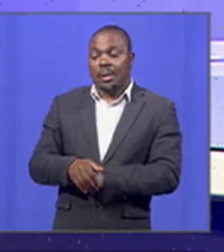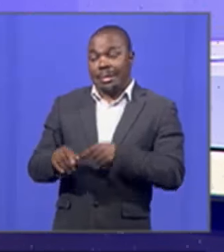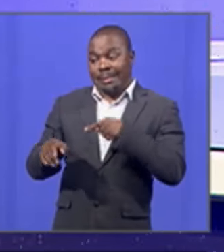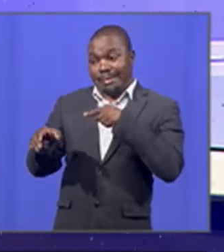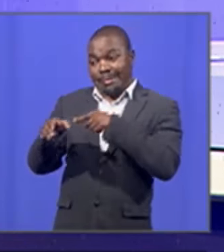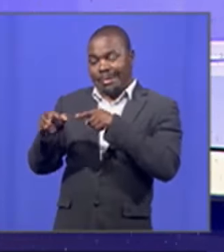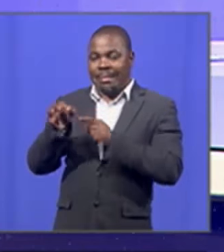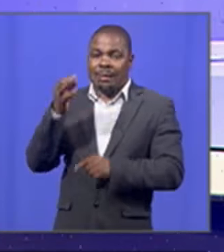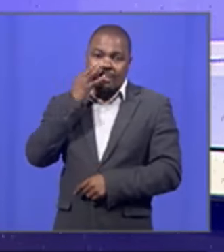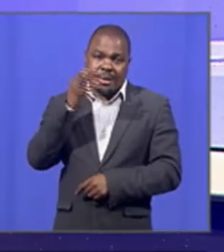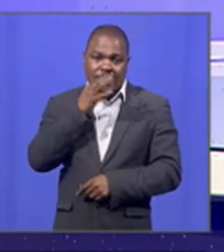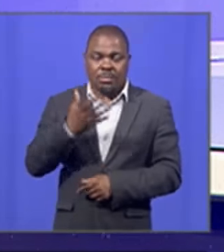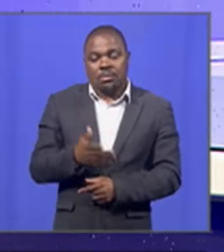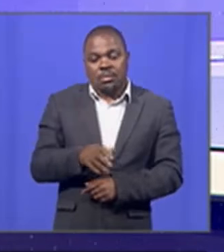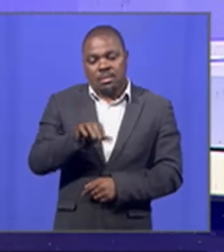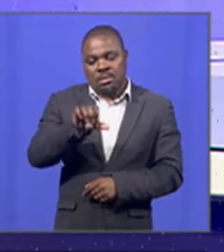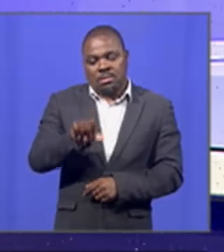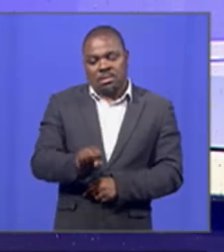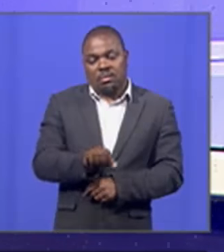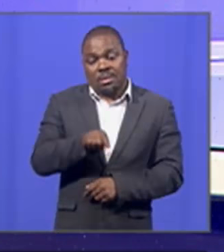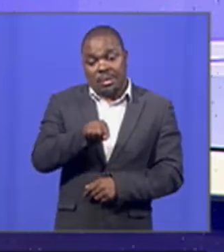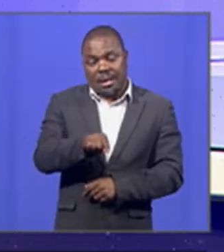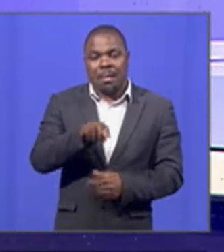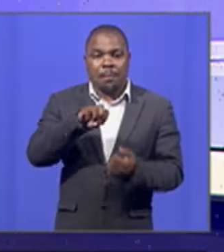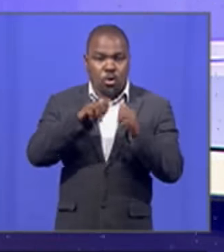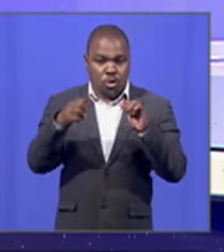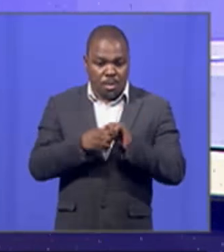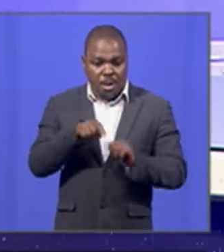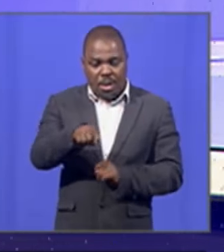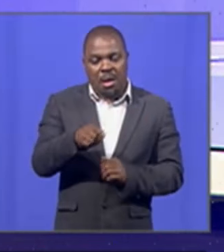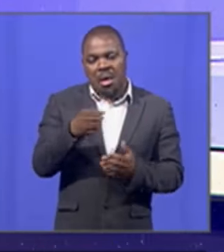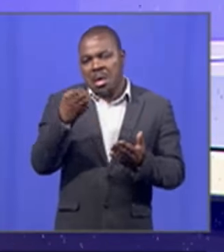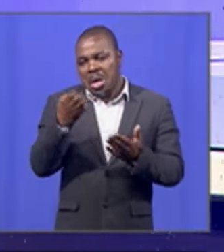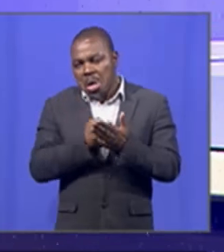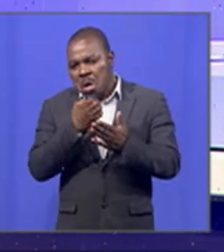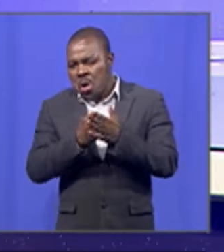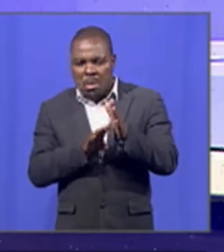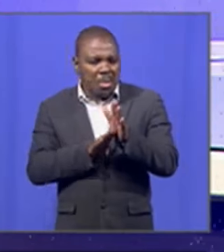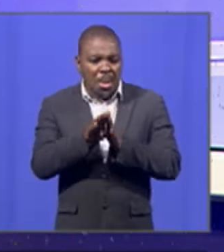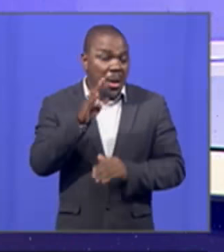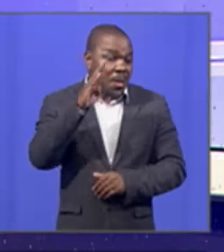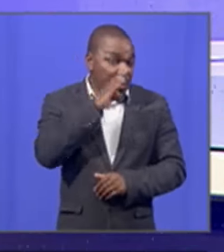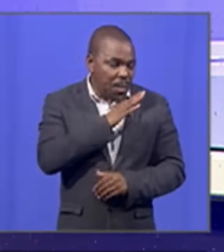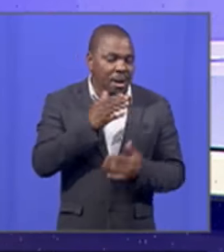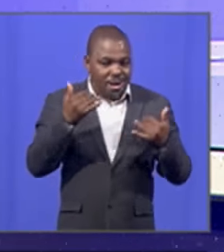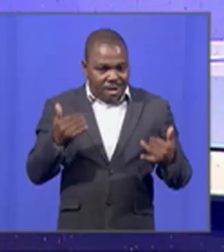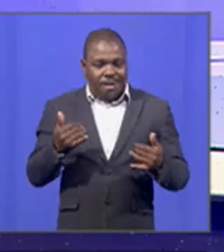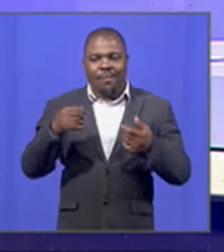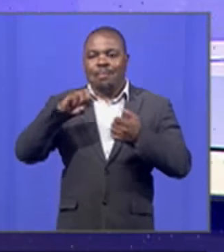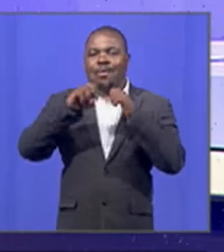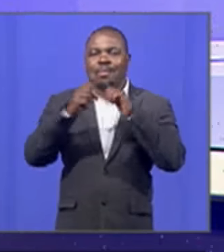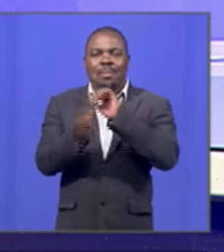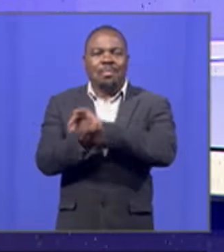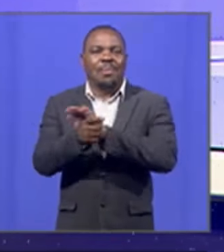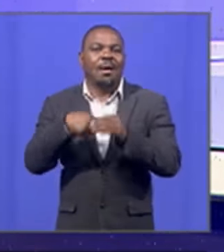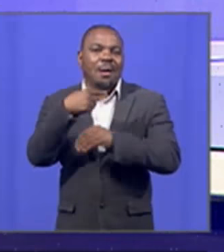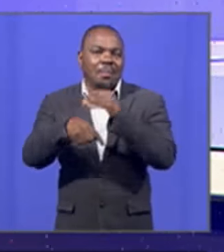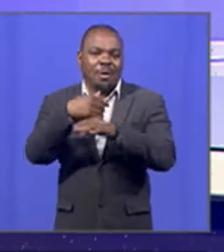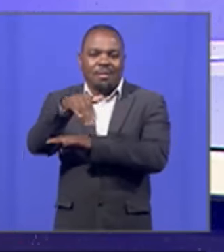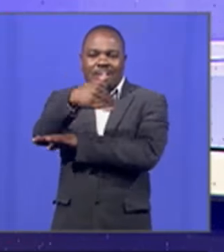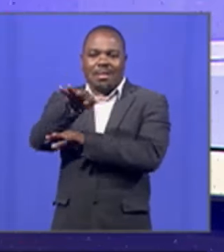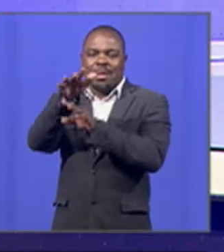gore mathata a go se gole ga ikonomi kona a hlolago mathata a